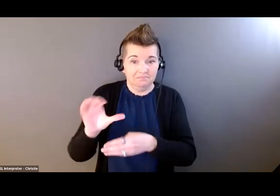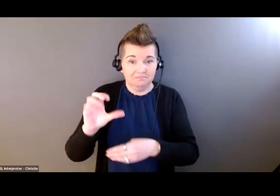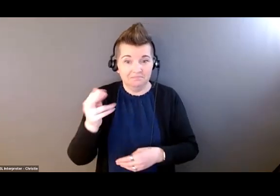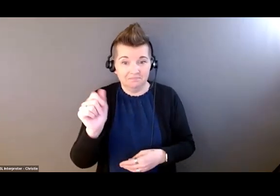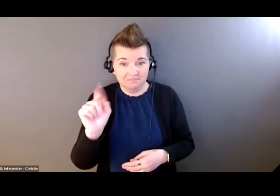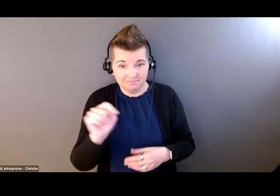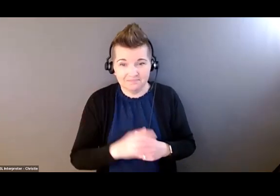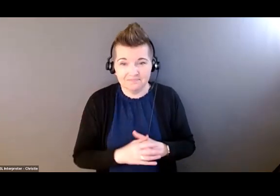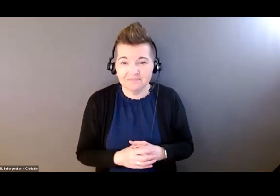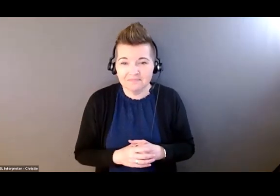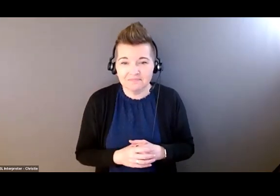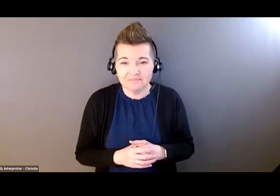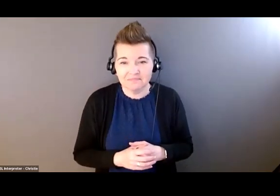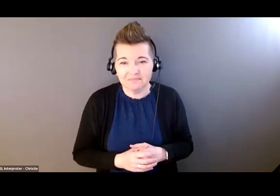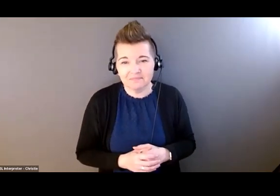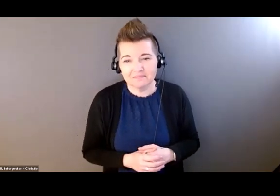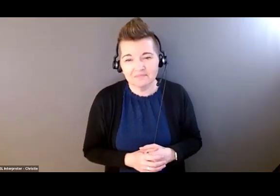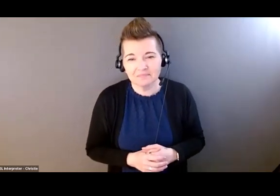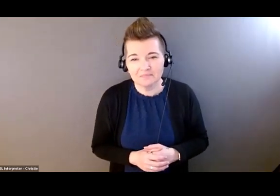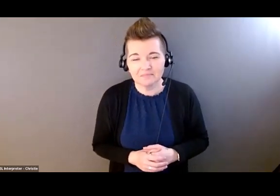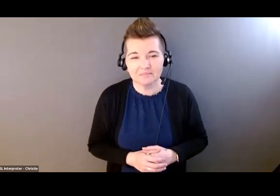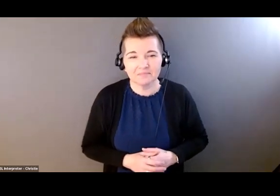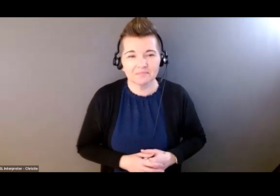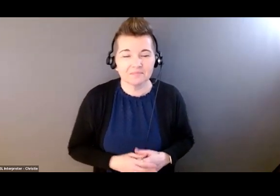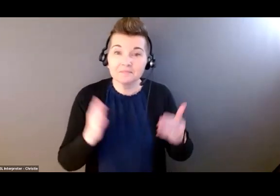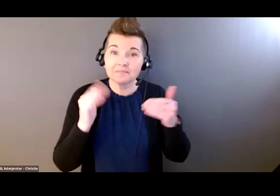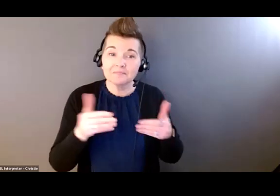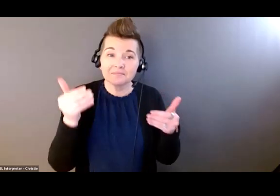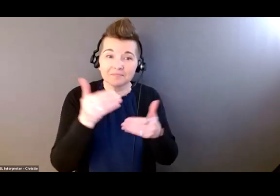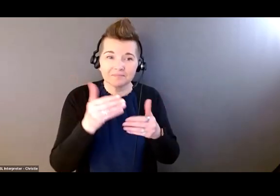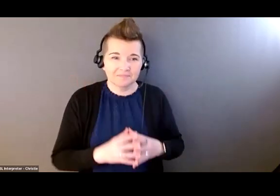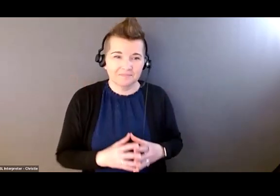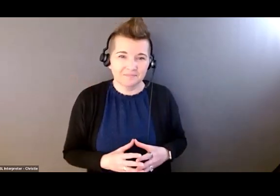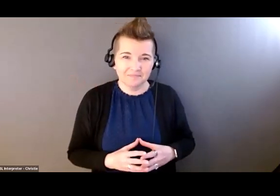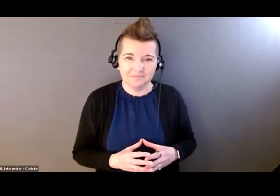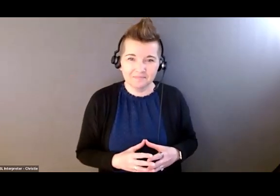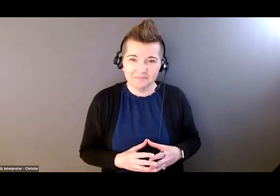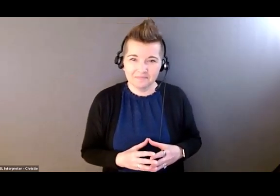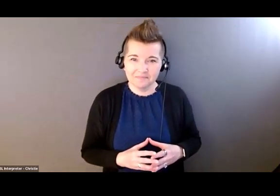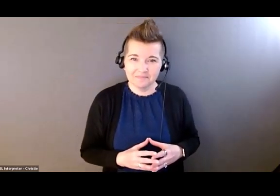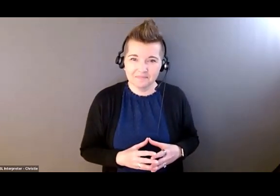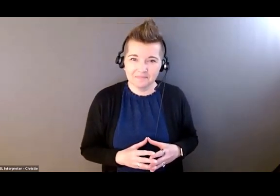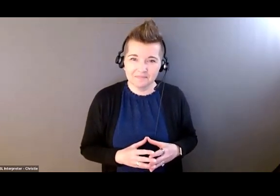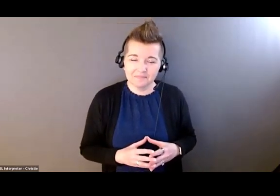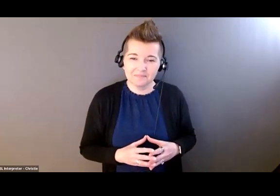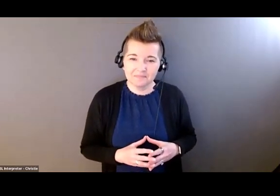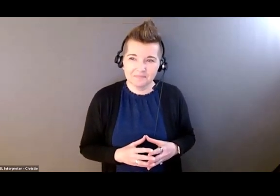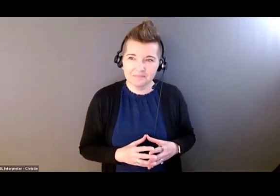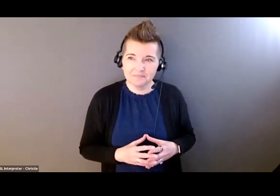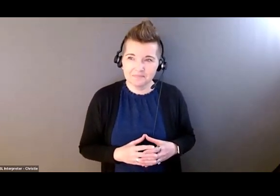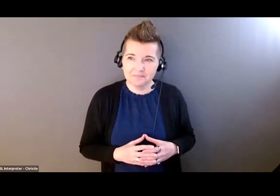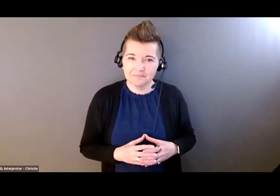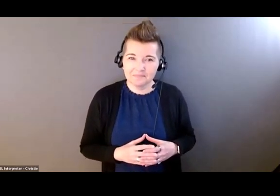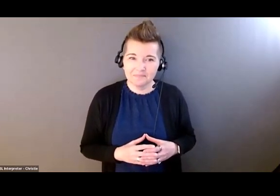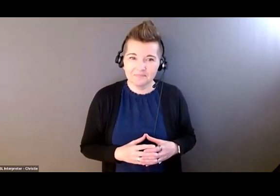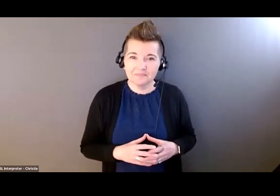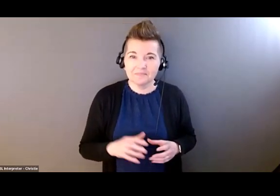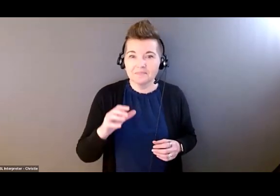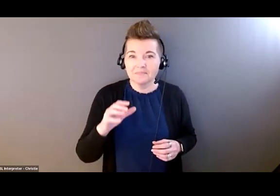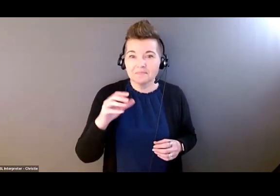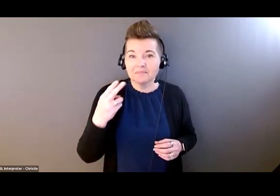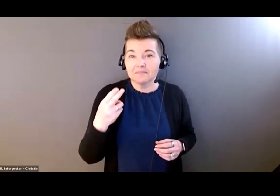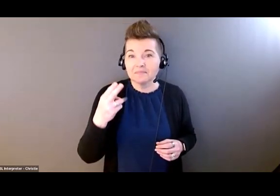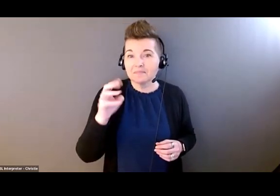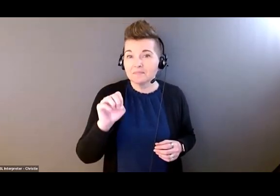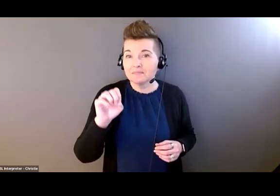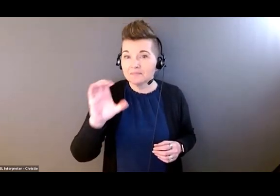from here. So coming in the next few months, we're preparing to release and make available to all of you different supportive structures